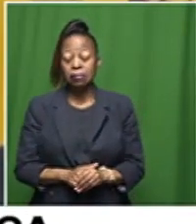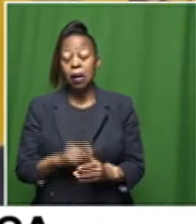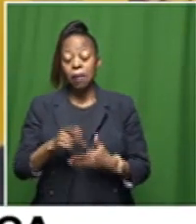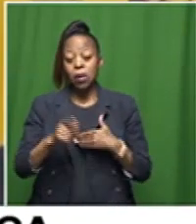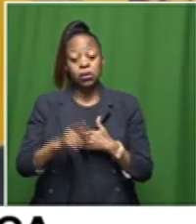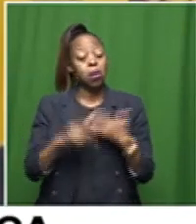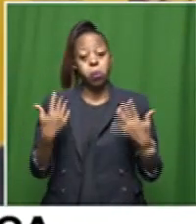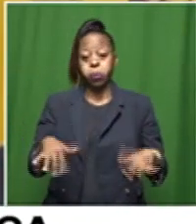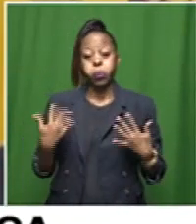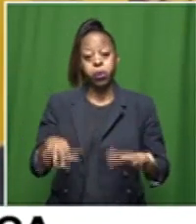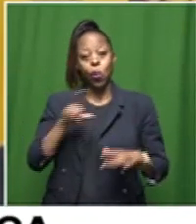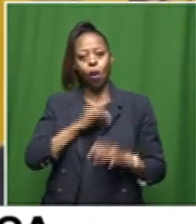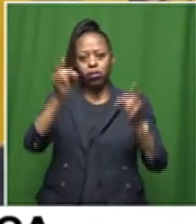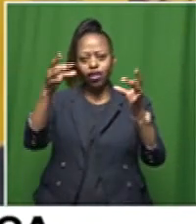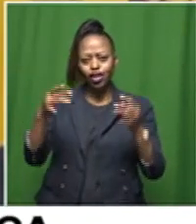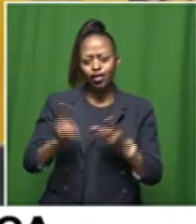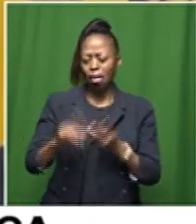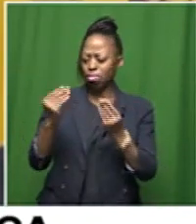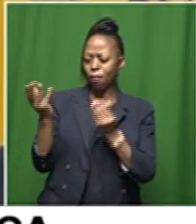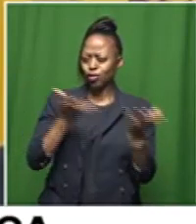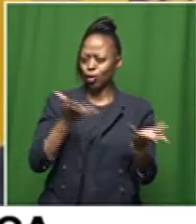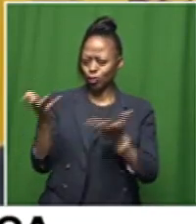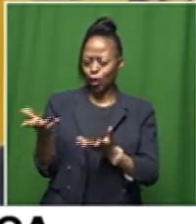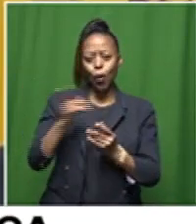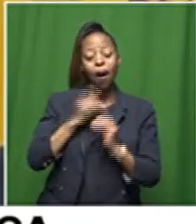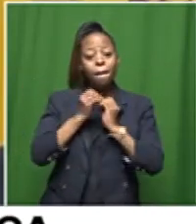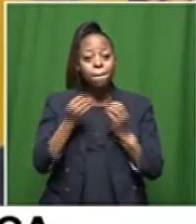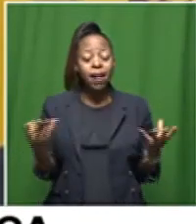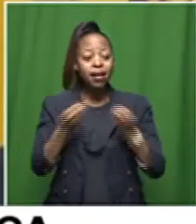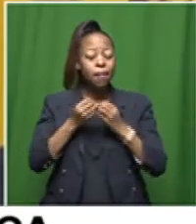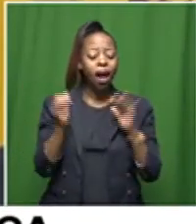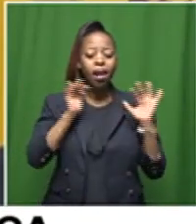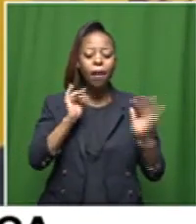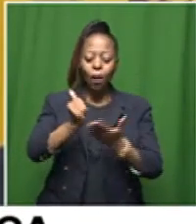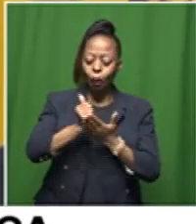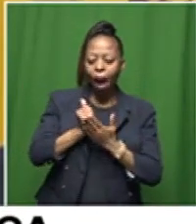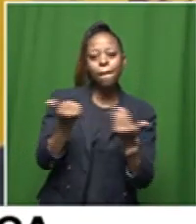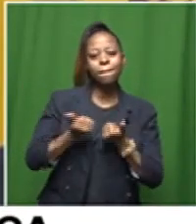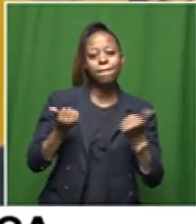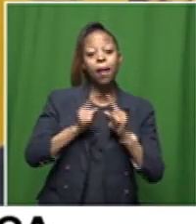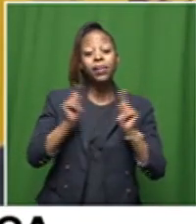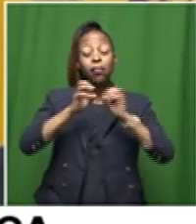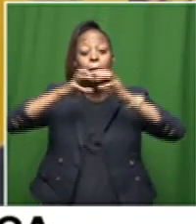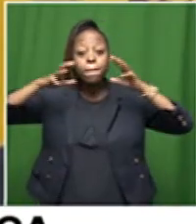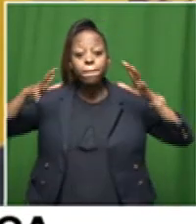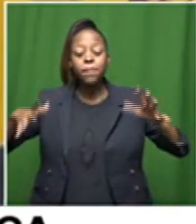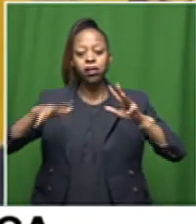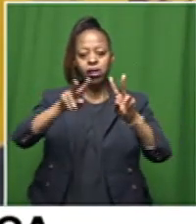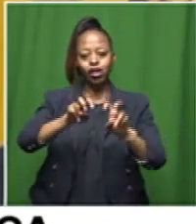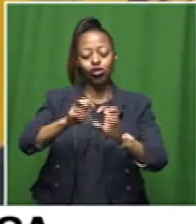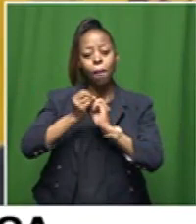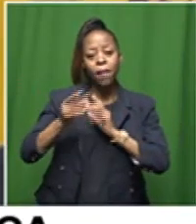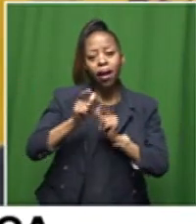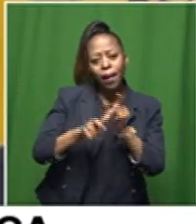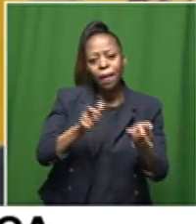commendable, especially when you give us statistics and numbers such as that, where tons of people have been assisted. But I think a big issue that comes with it is that there are lots of people